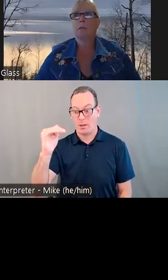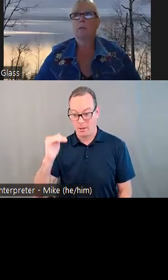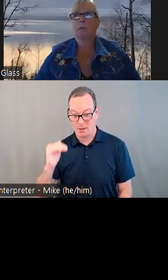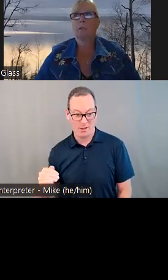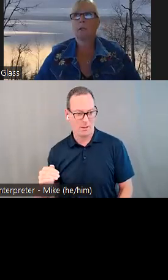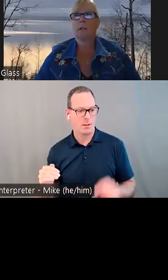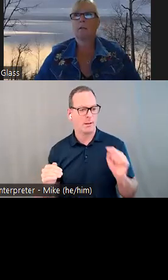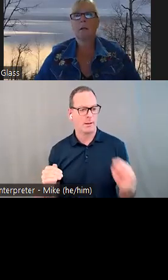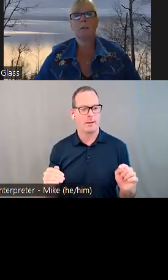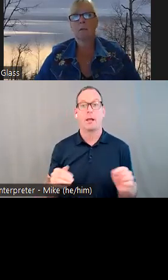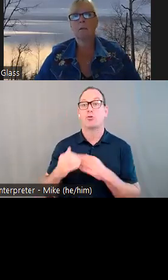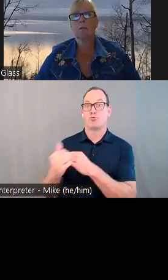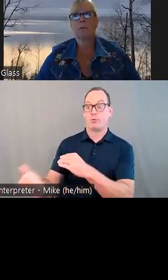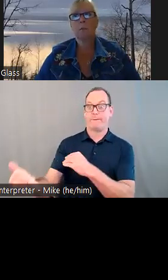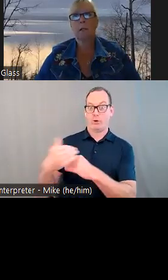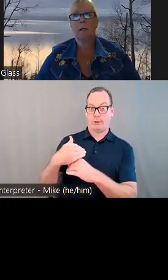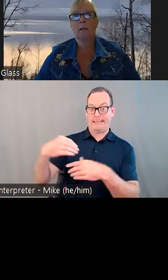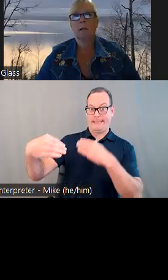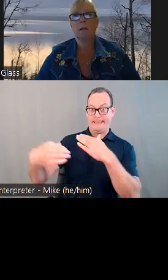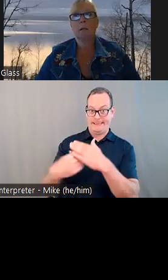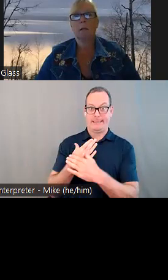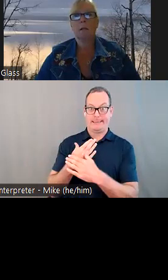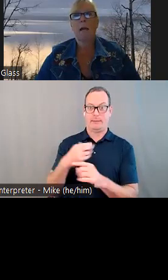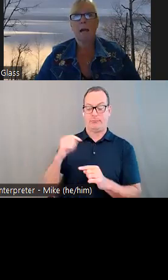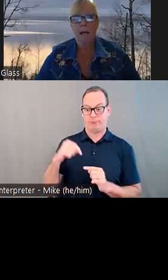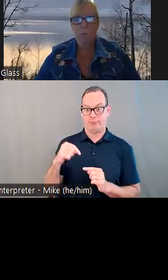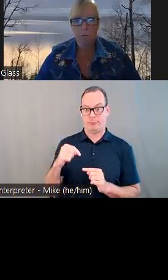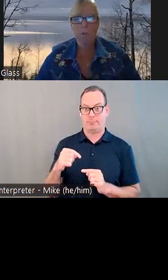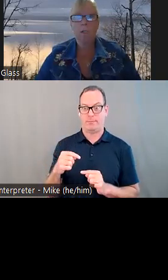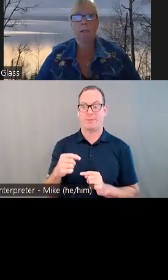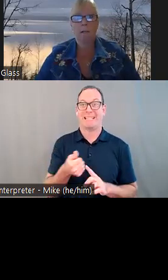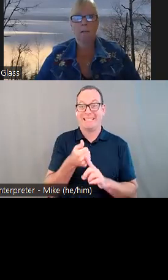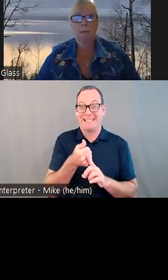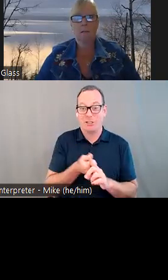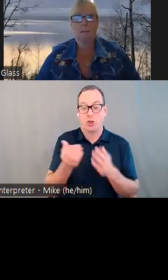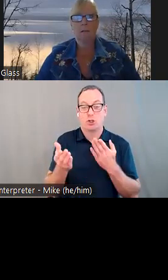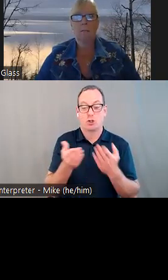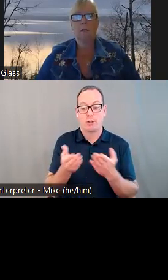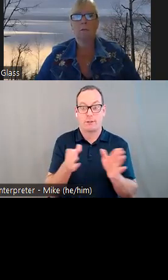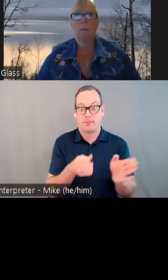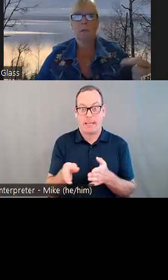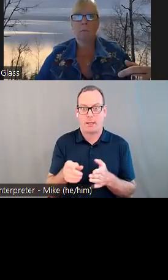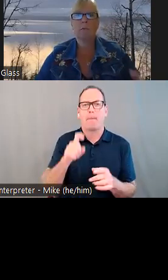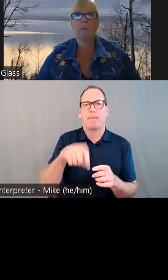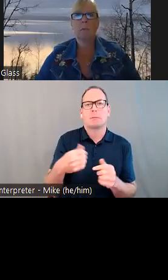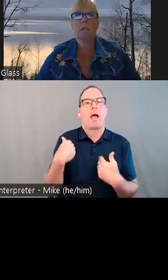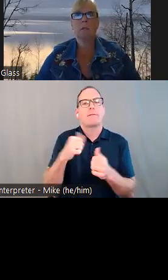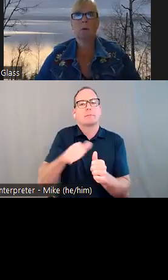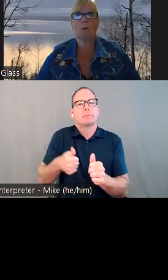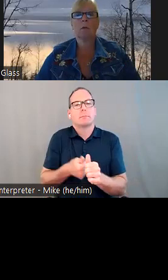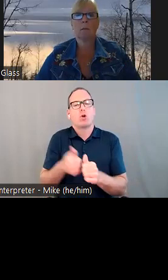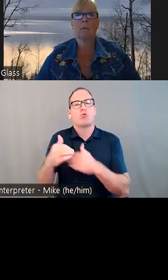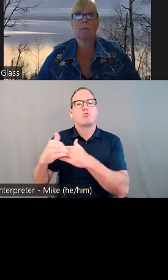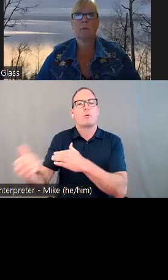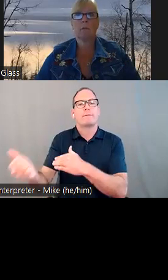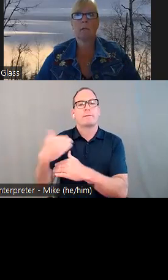1,158 referrals in. So that means every service plan had a referral in. Because remember, on the previous page, the